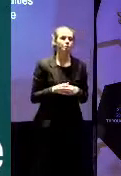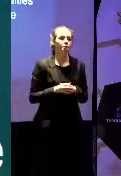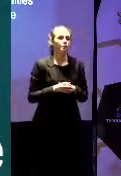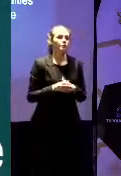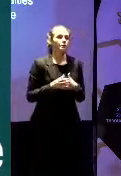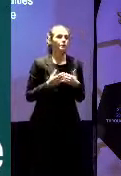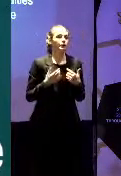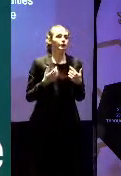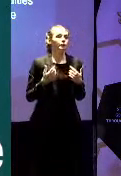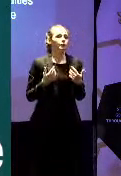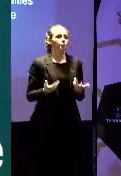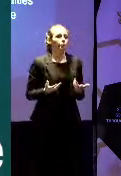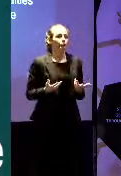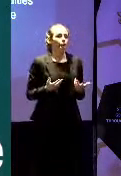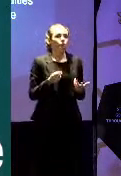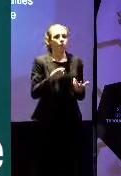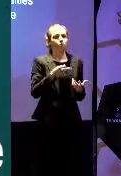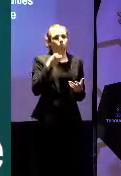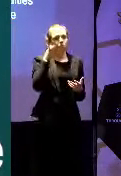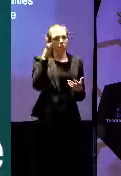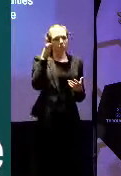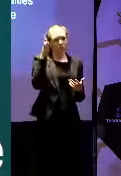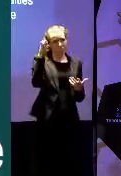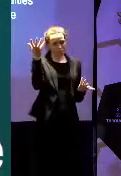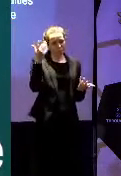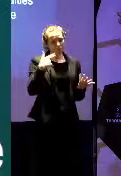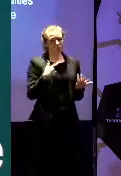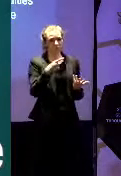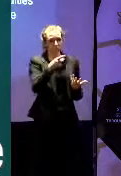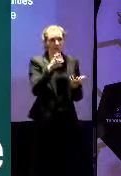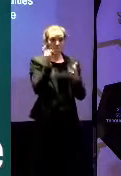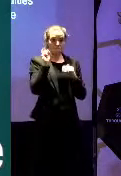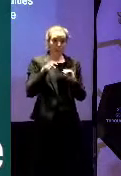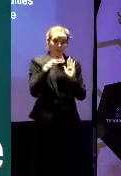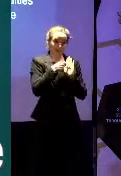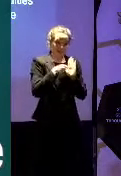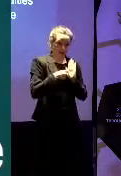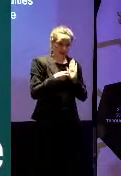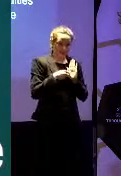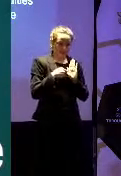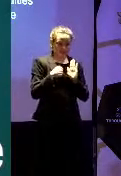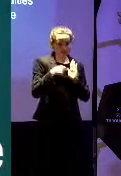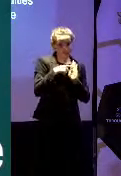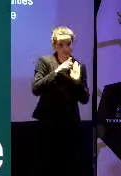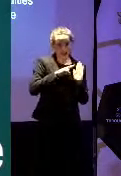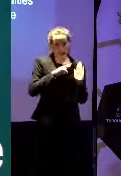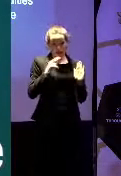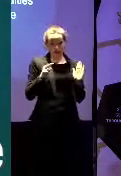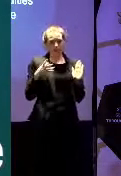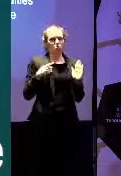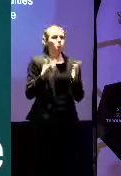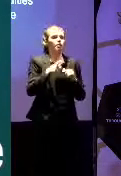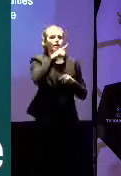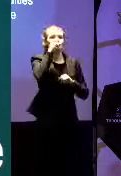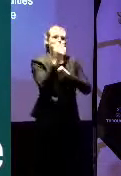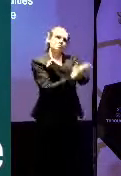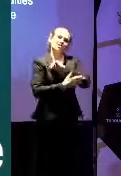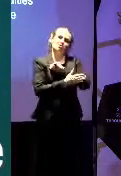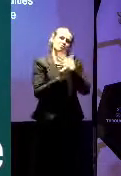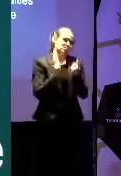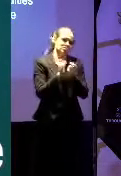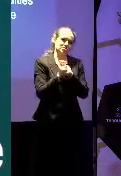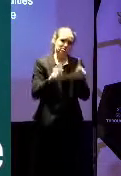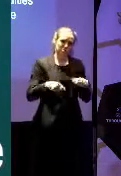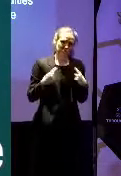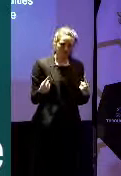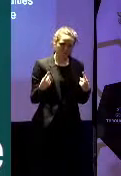Now, the features that fall outside of the mandate of ourselves, the name of a country, we can't change the name of a country, and